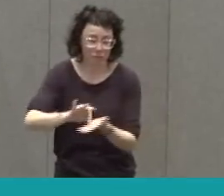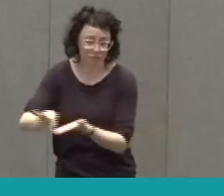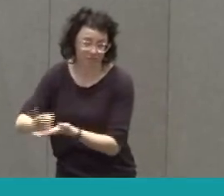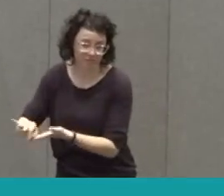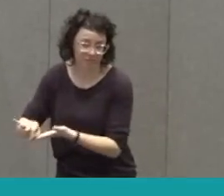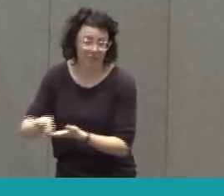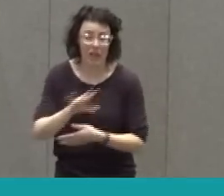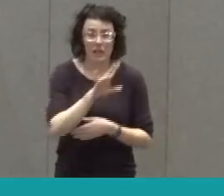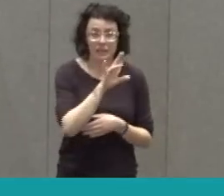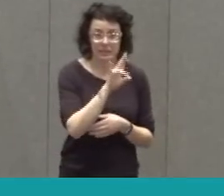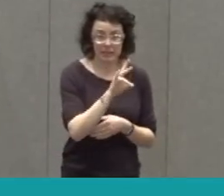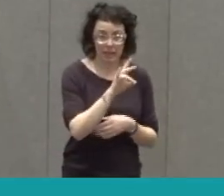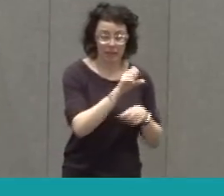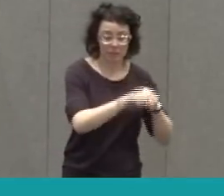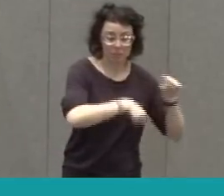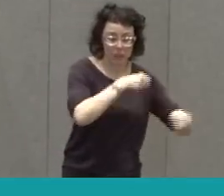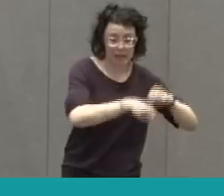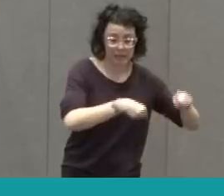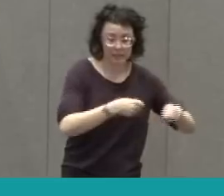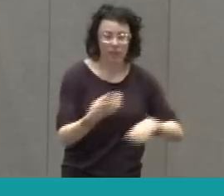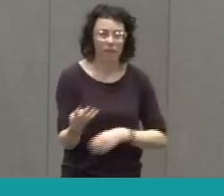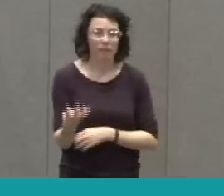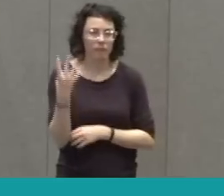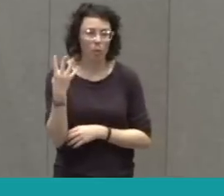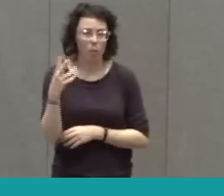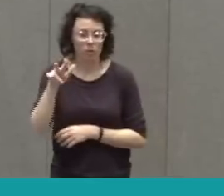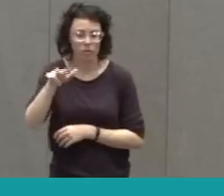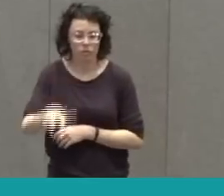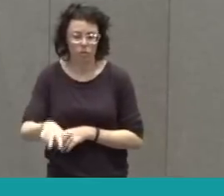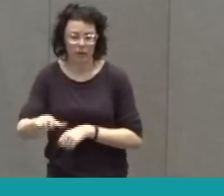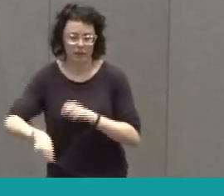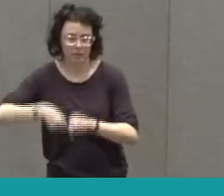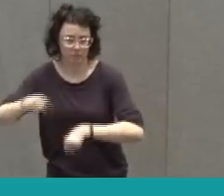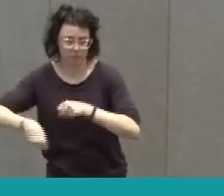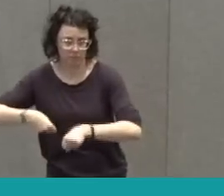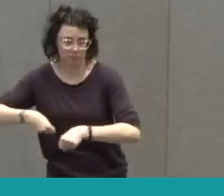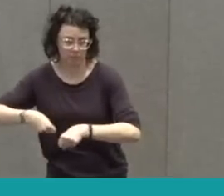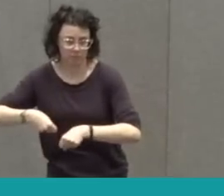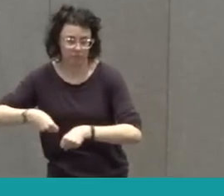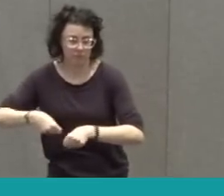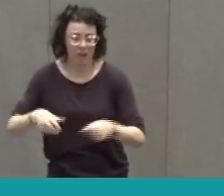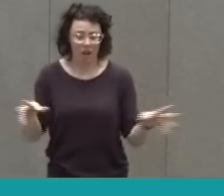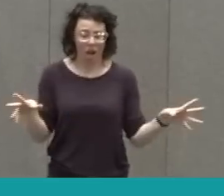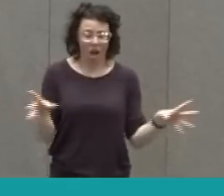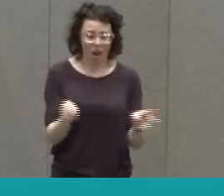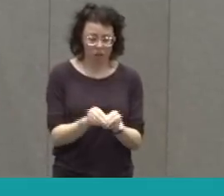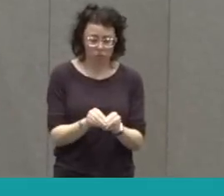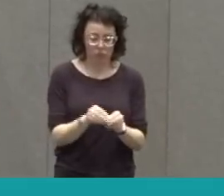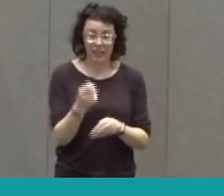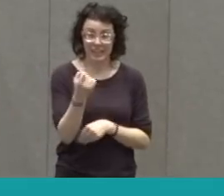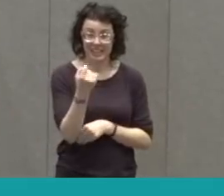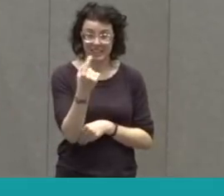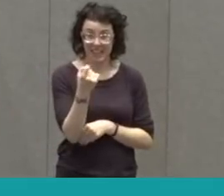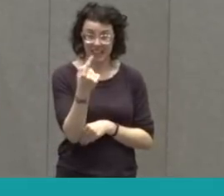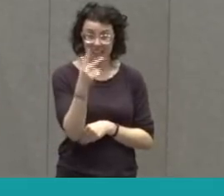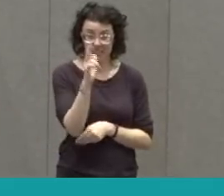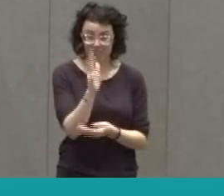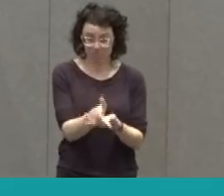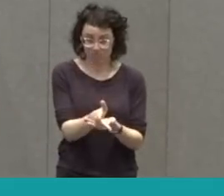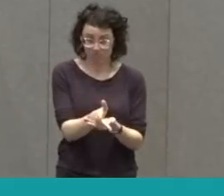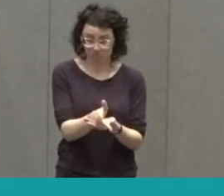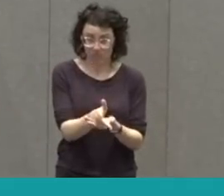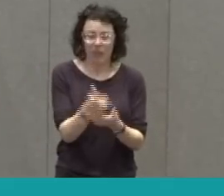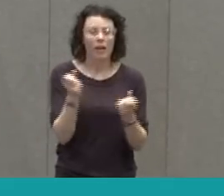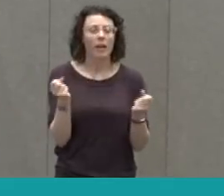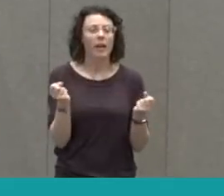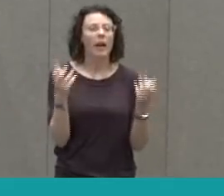on these 11 cycles? Show your calculations. That was the first question. So before